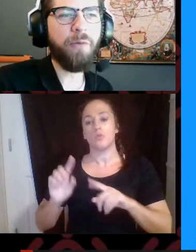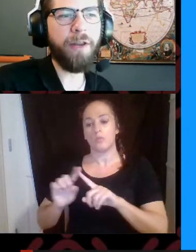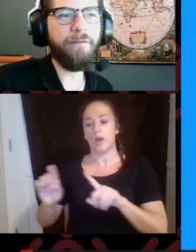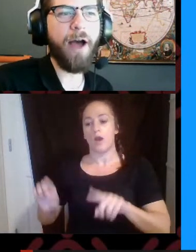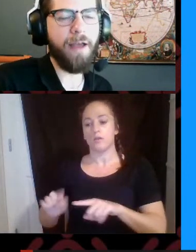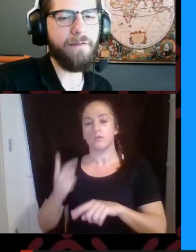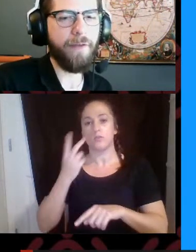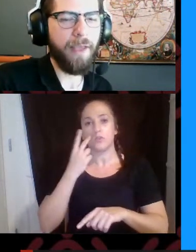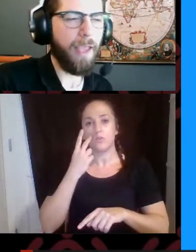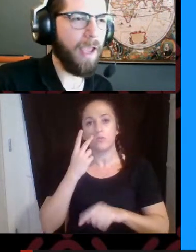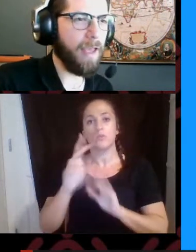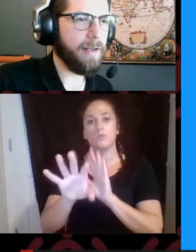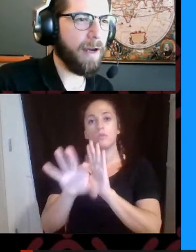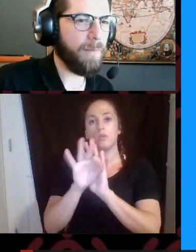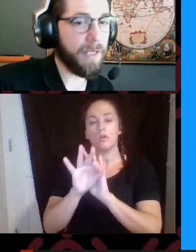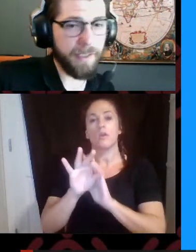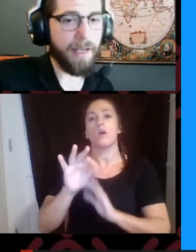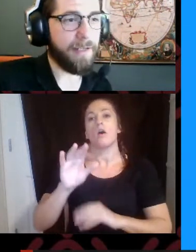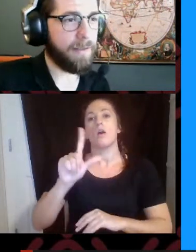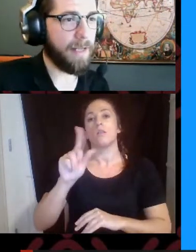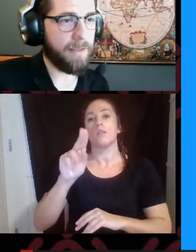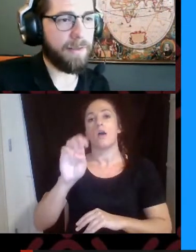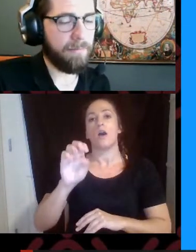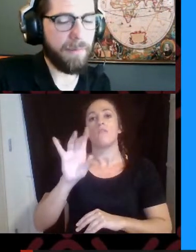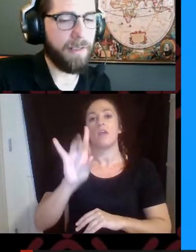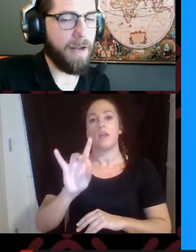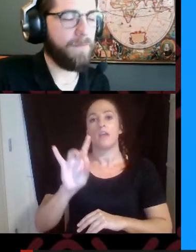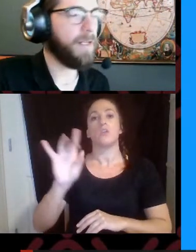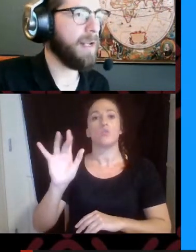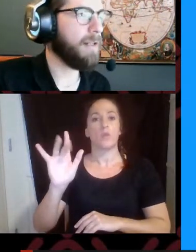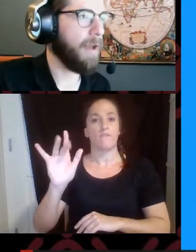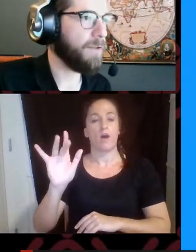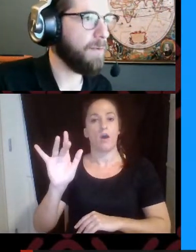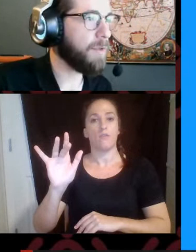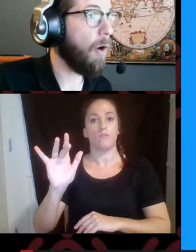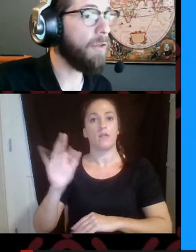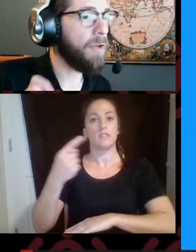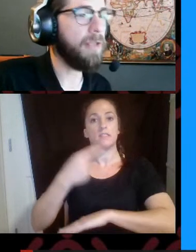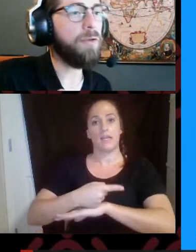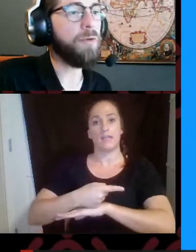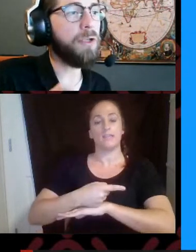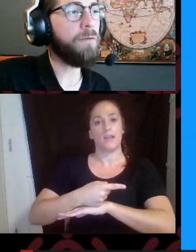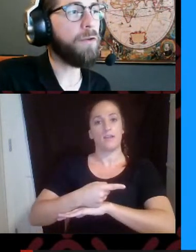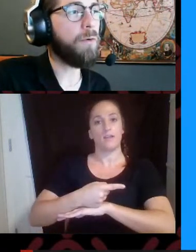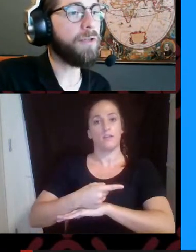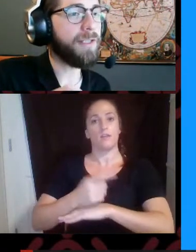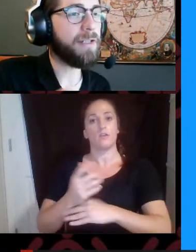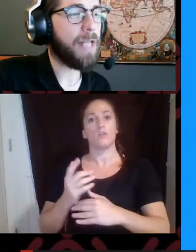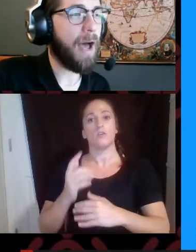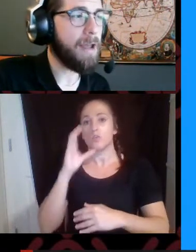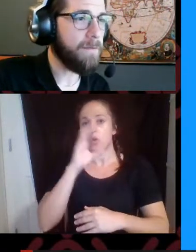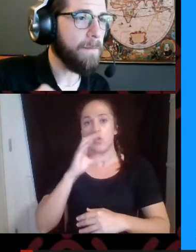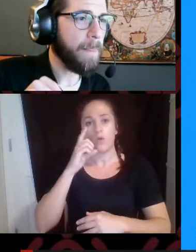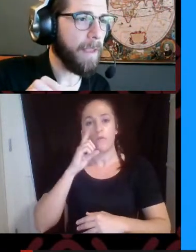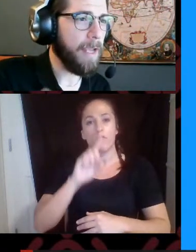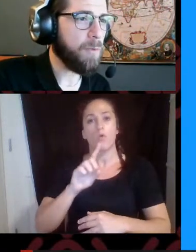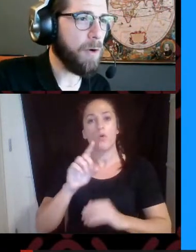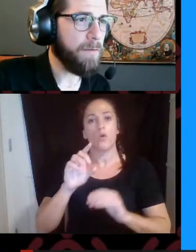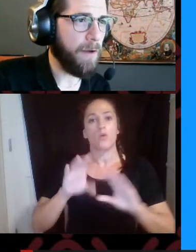live 8.25, and because that's the date of today's live stream. So all that you need to do is look for the course that says